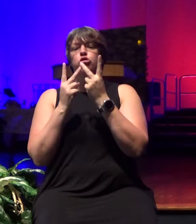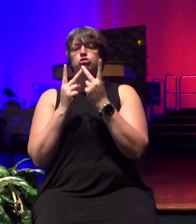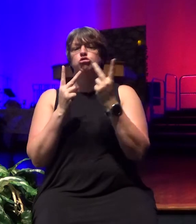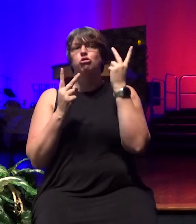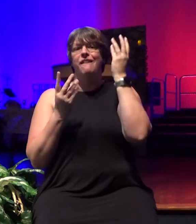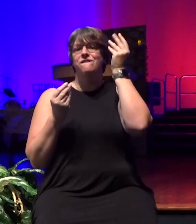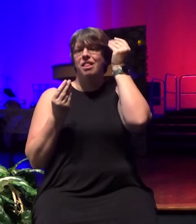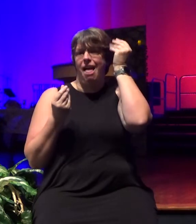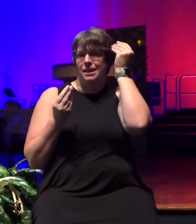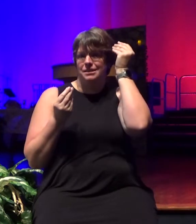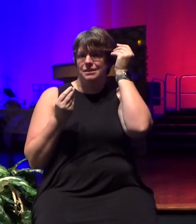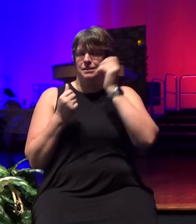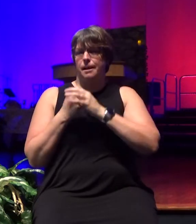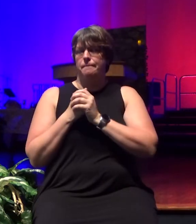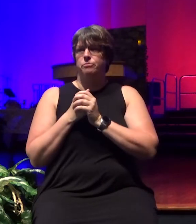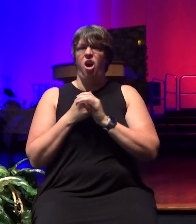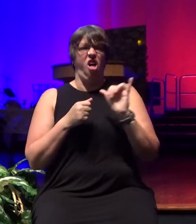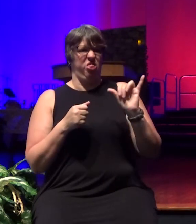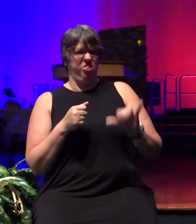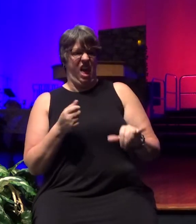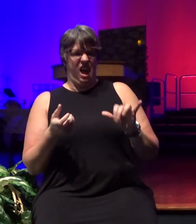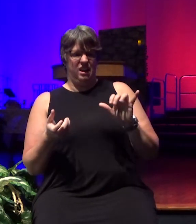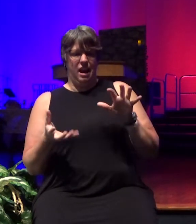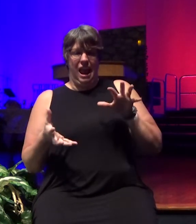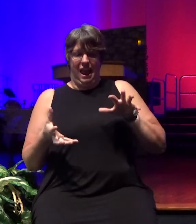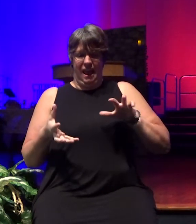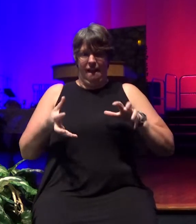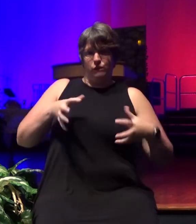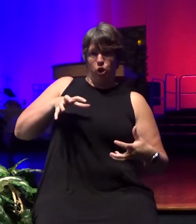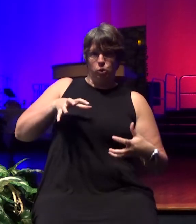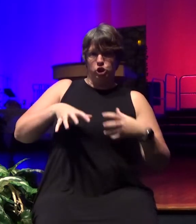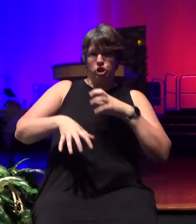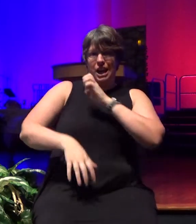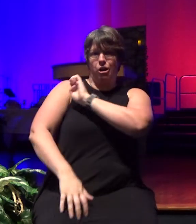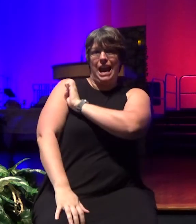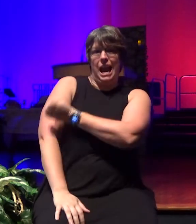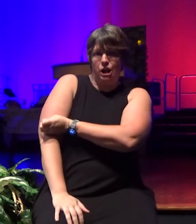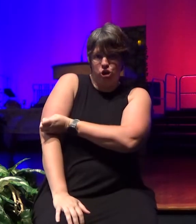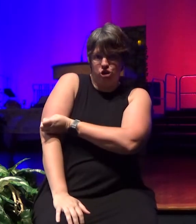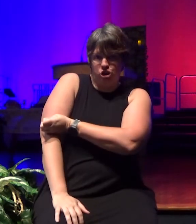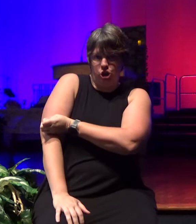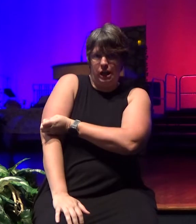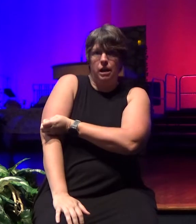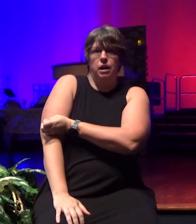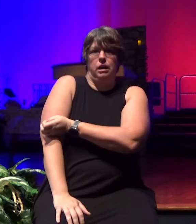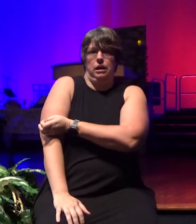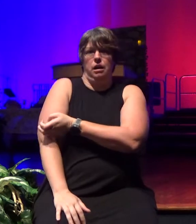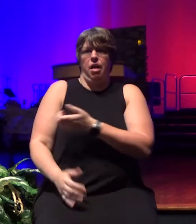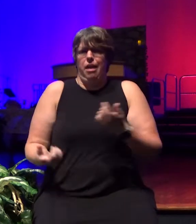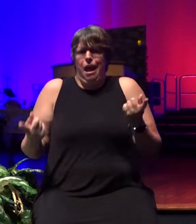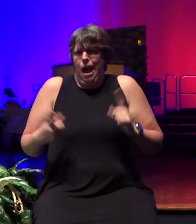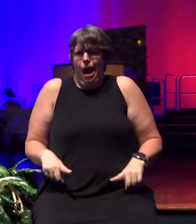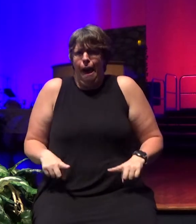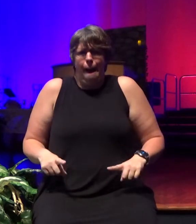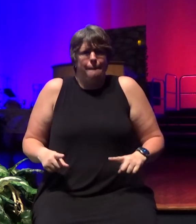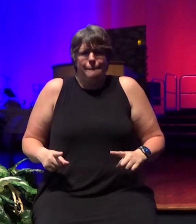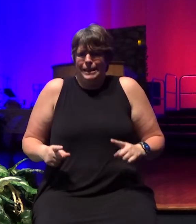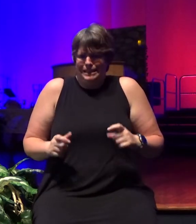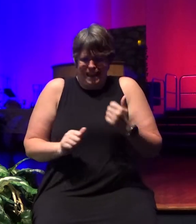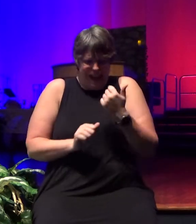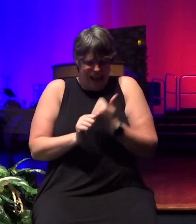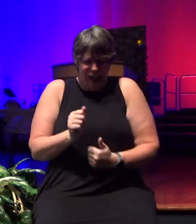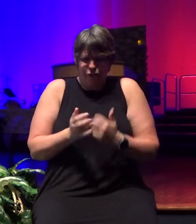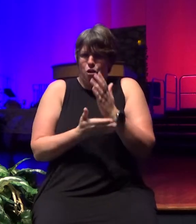us, as we honestly assess the things we attach to that aren't lifting us, and